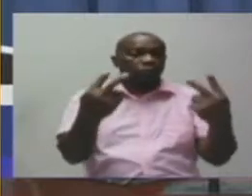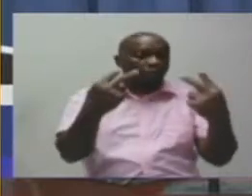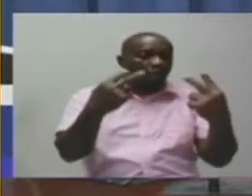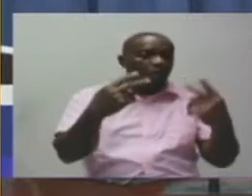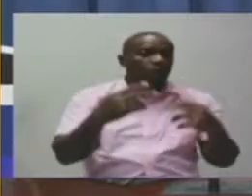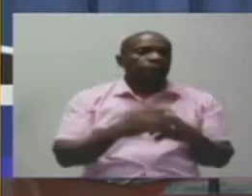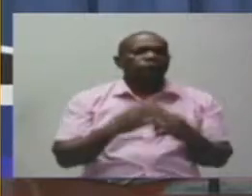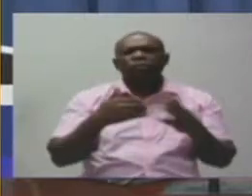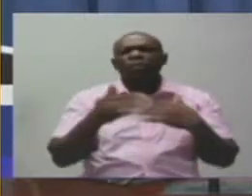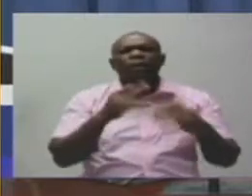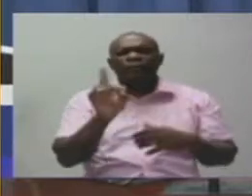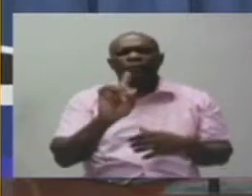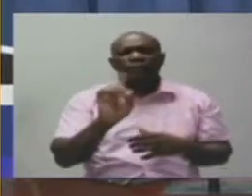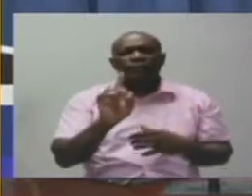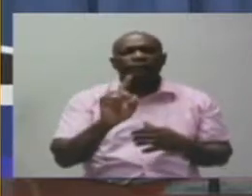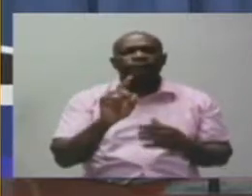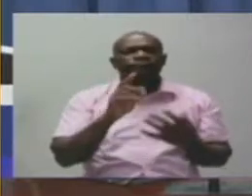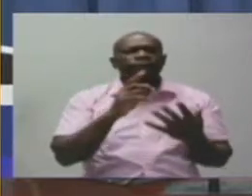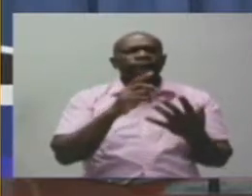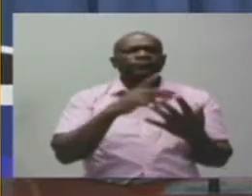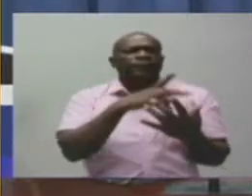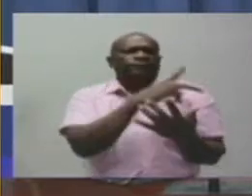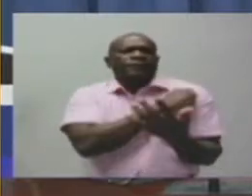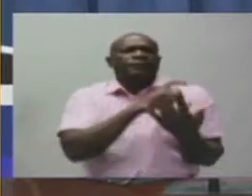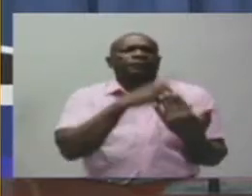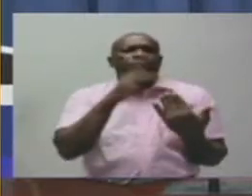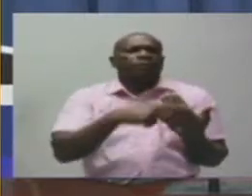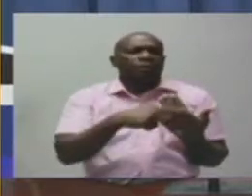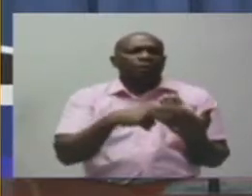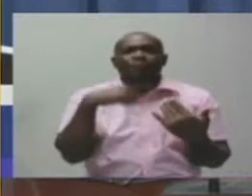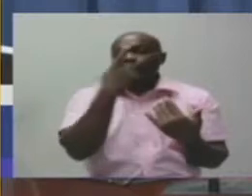The vaccination program has more or less stalled.